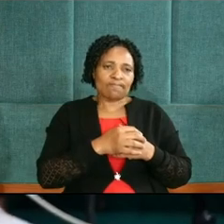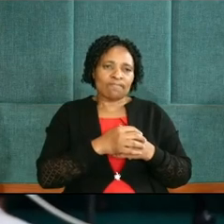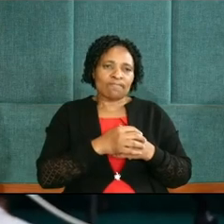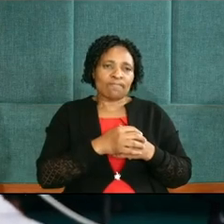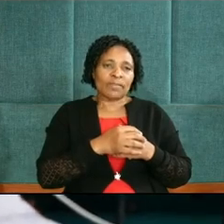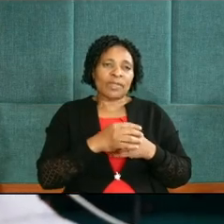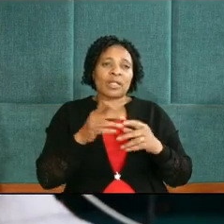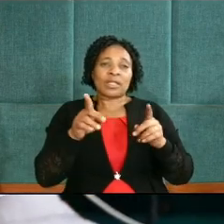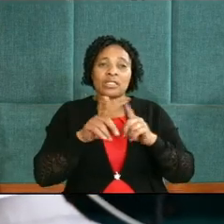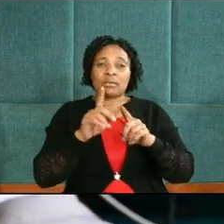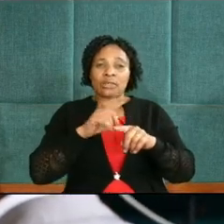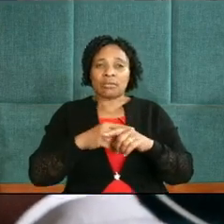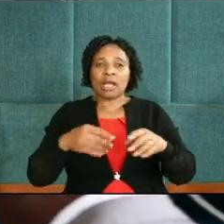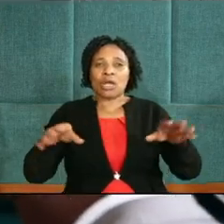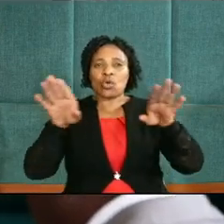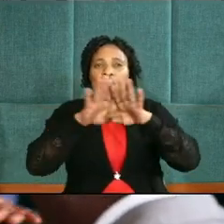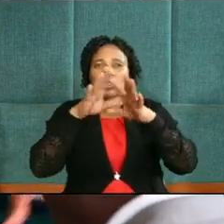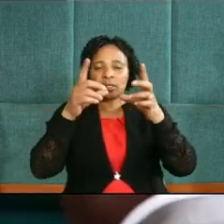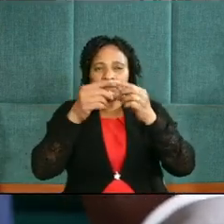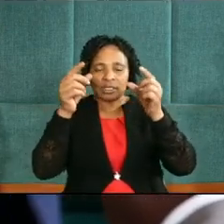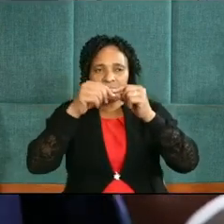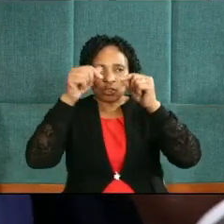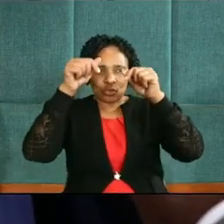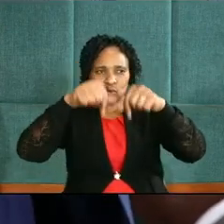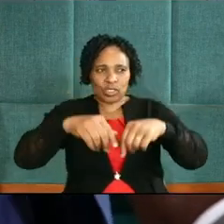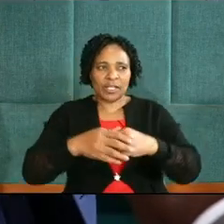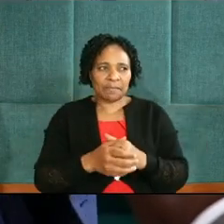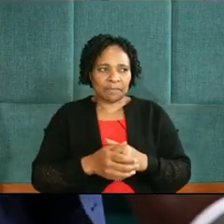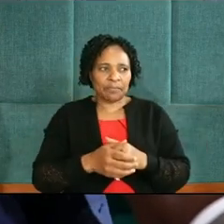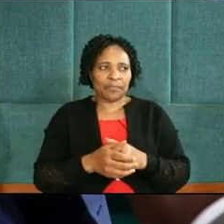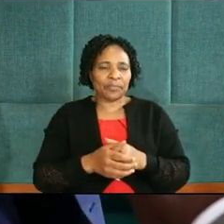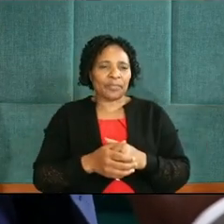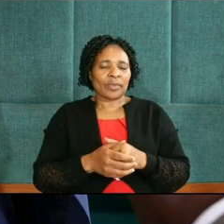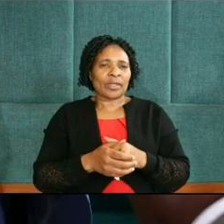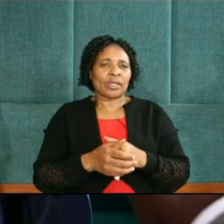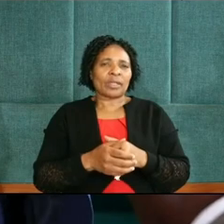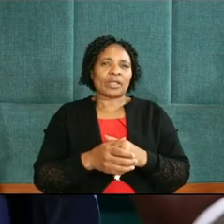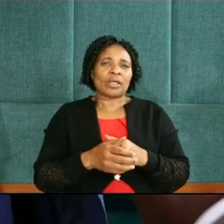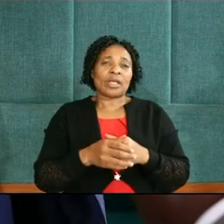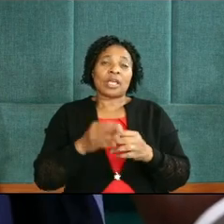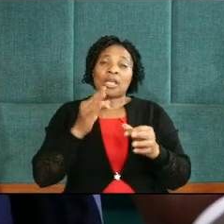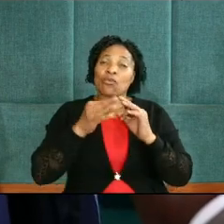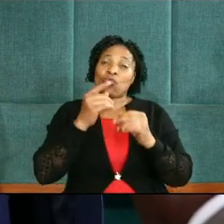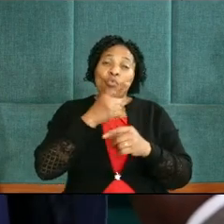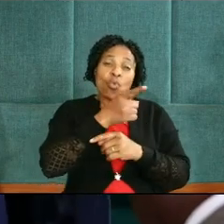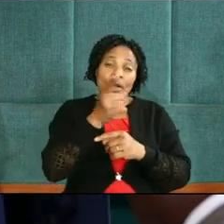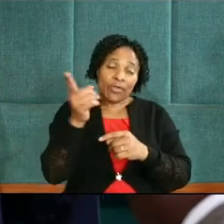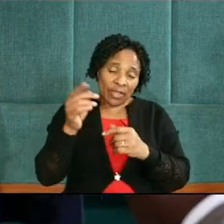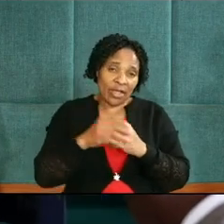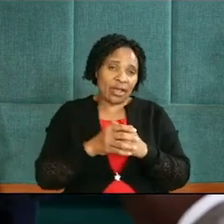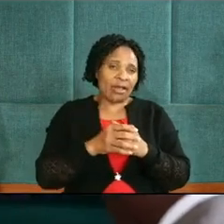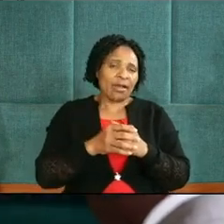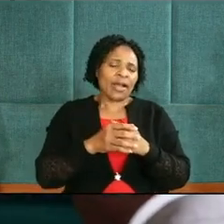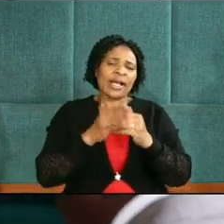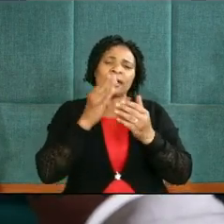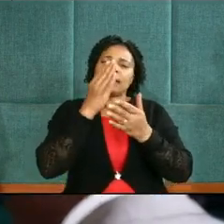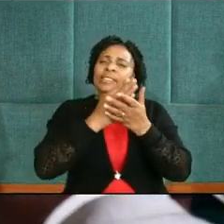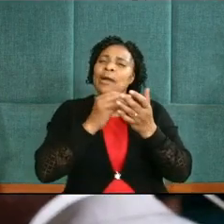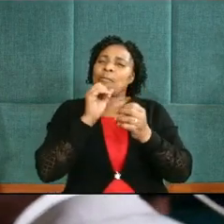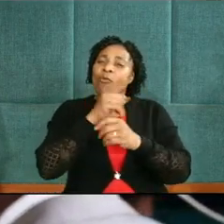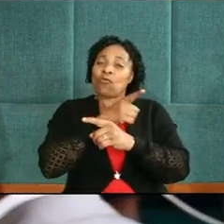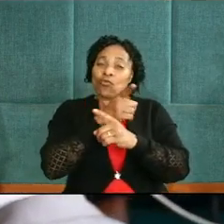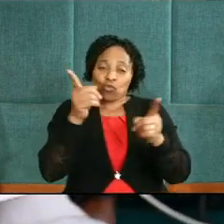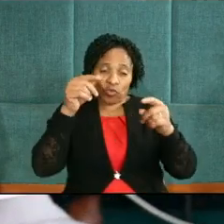As I close this message today, I'm going to be obedient to the same Holy Spirit. There are some of you